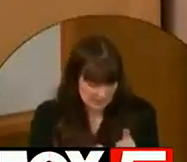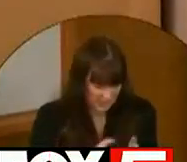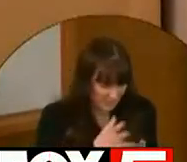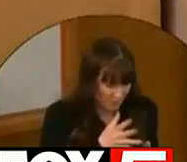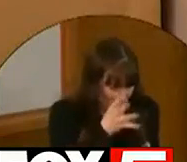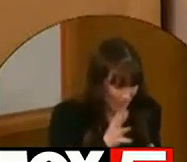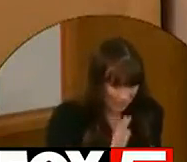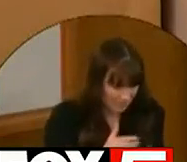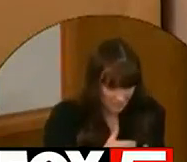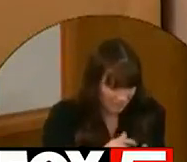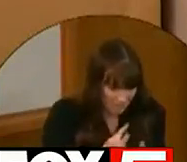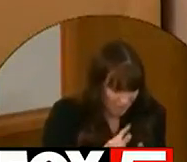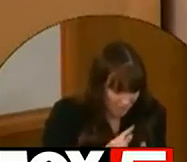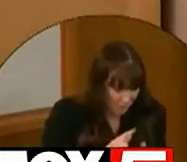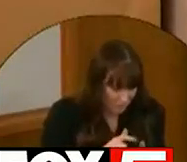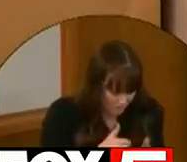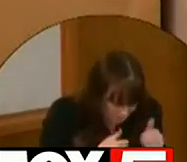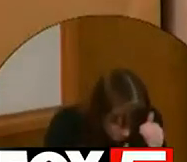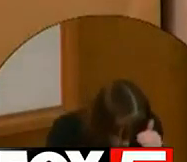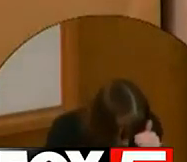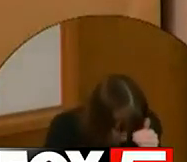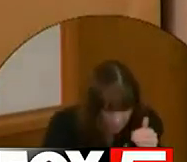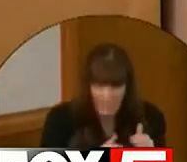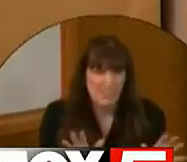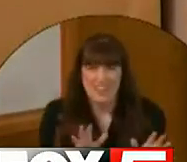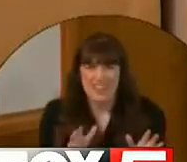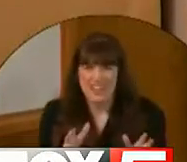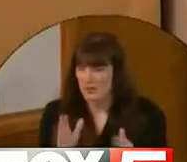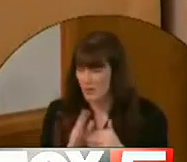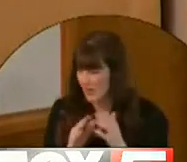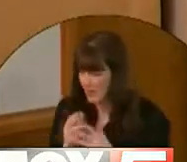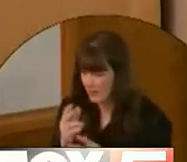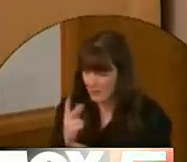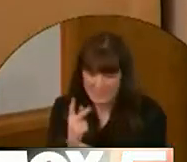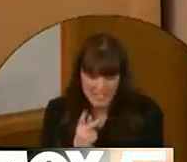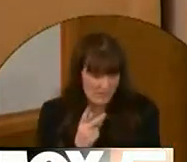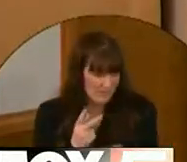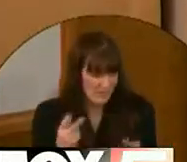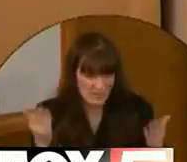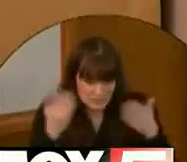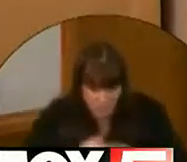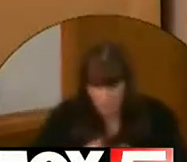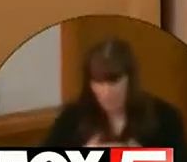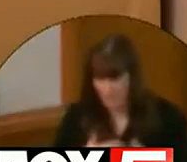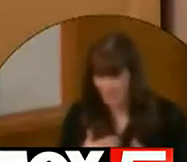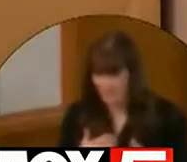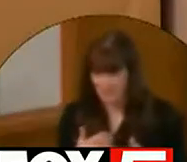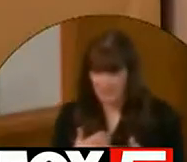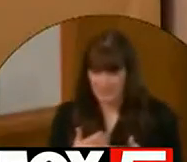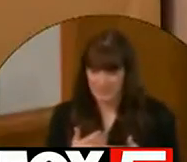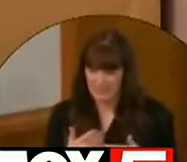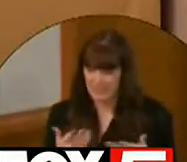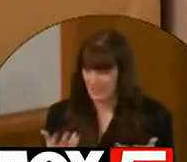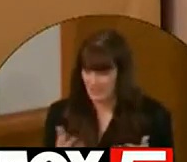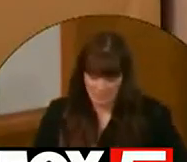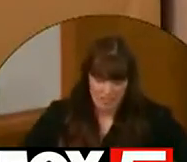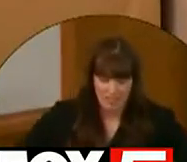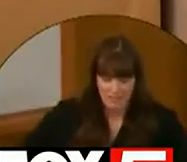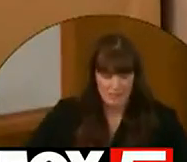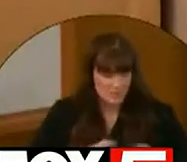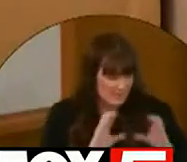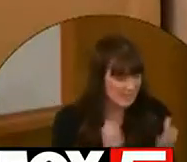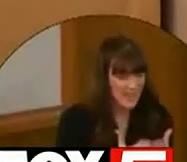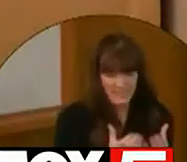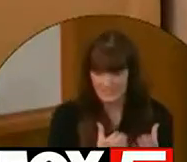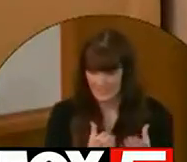I love them from underneath the desk? Why should we have to comfort each other in the darkness of closets, the floors of classrooms, the corners of